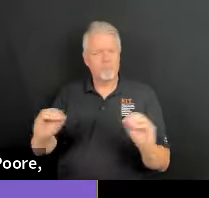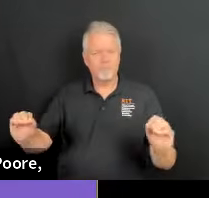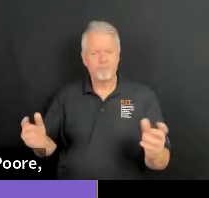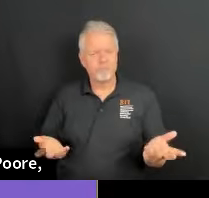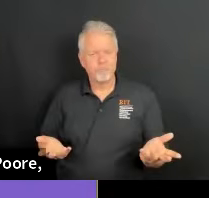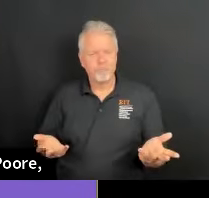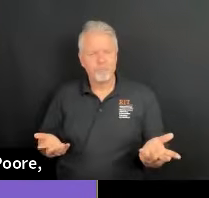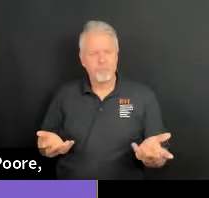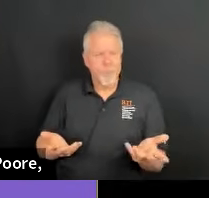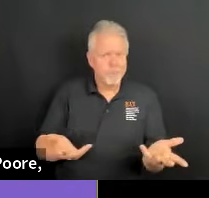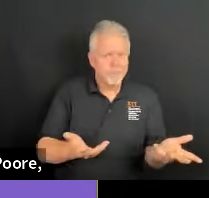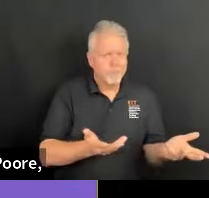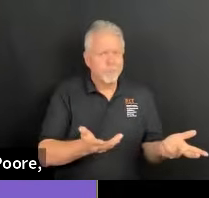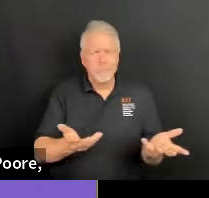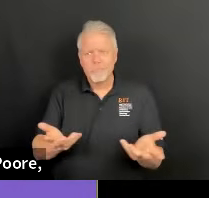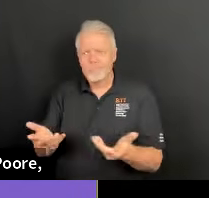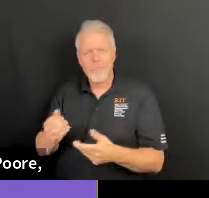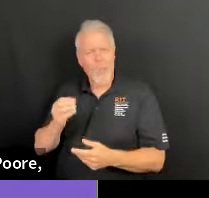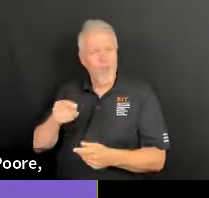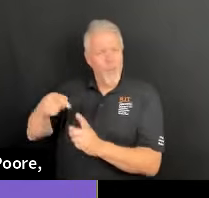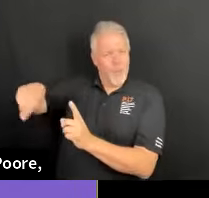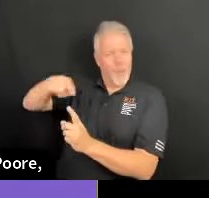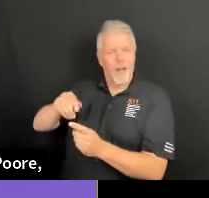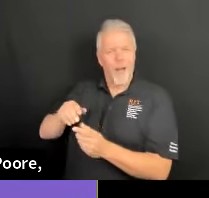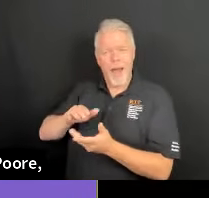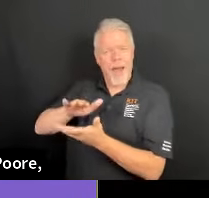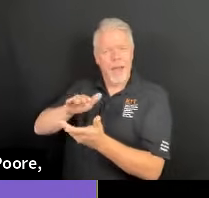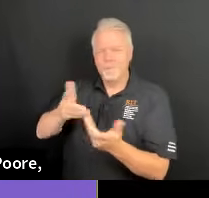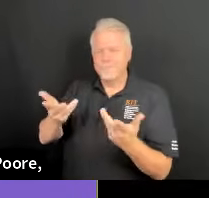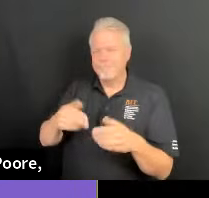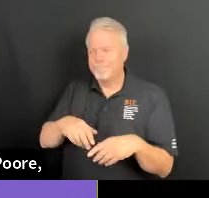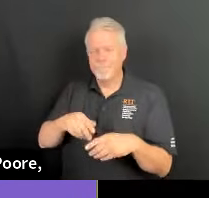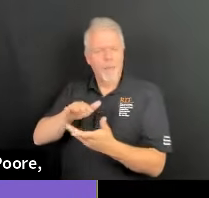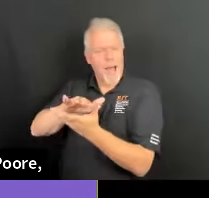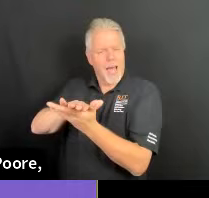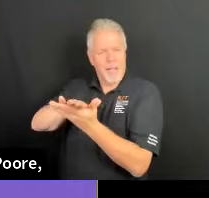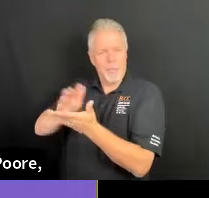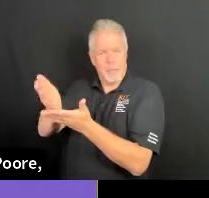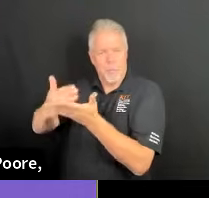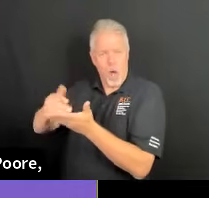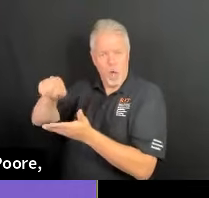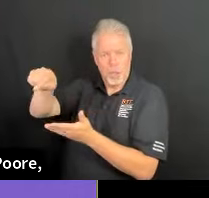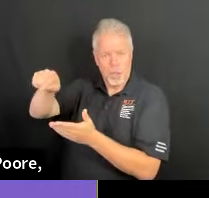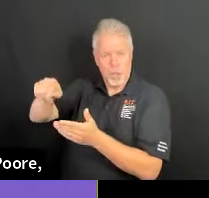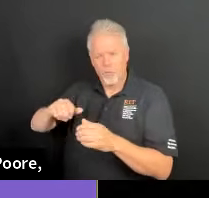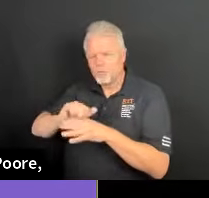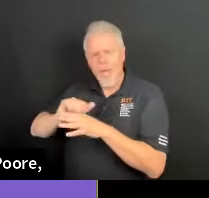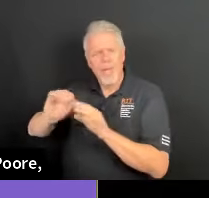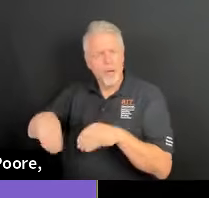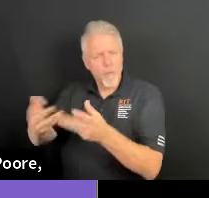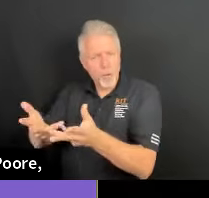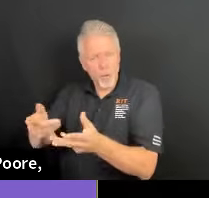signing. We have almost no applicants for those. So